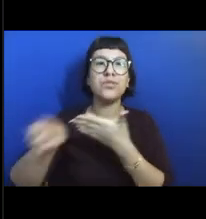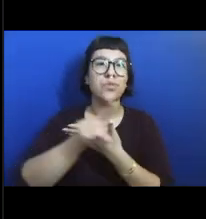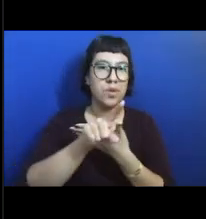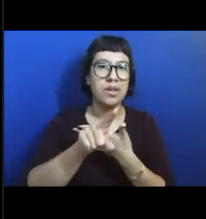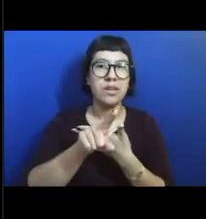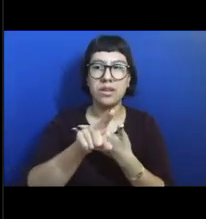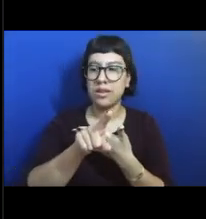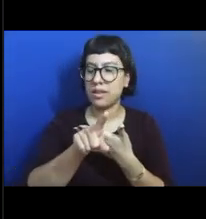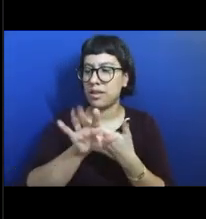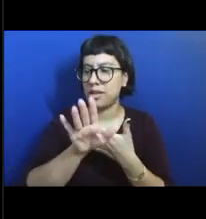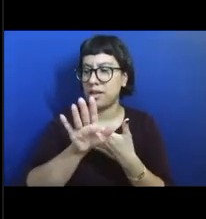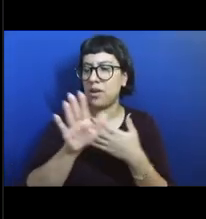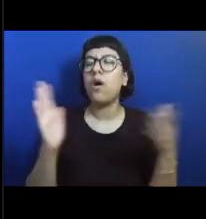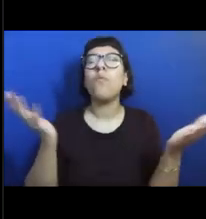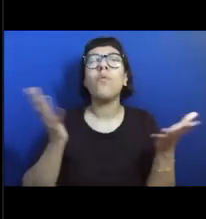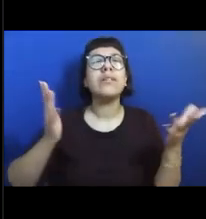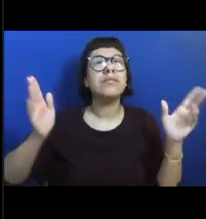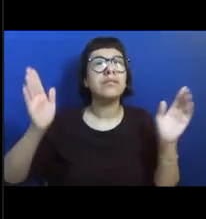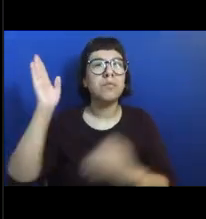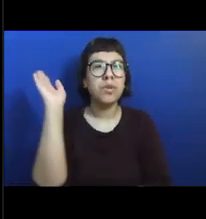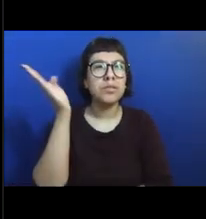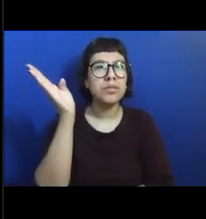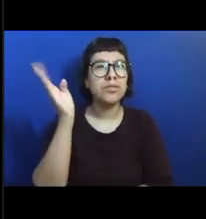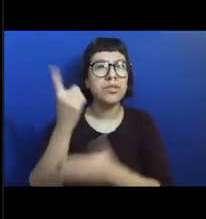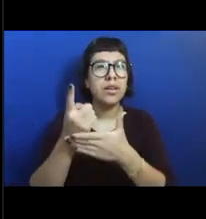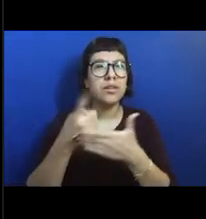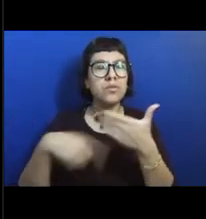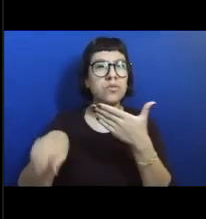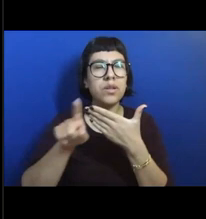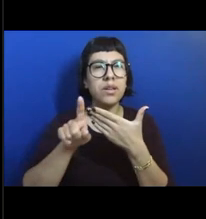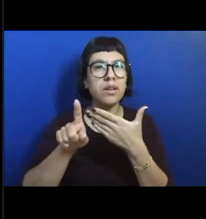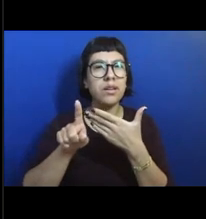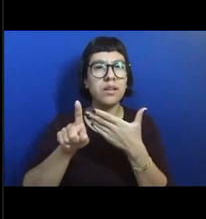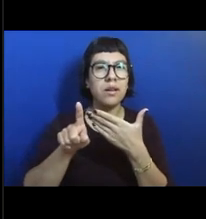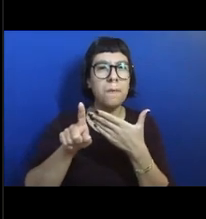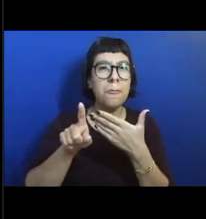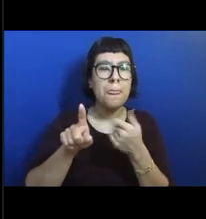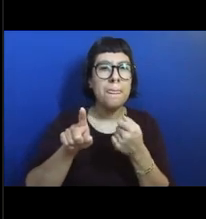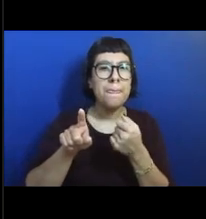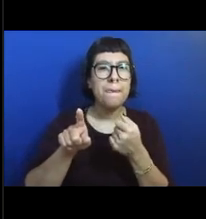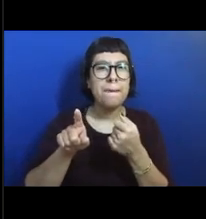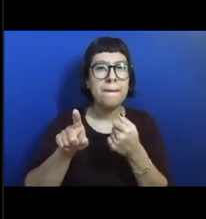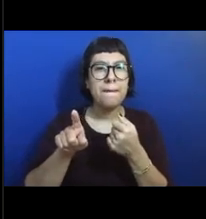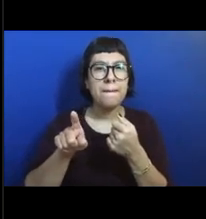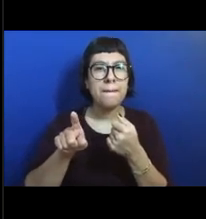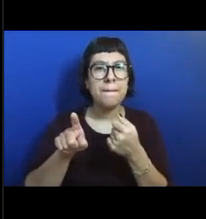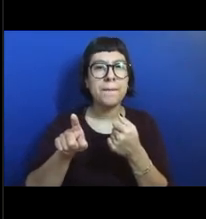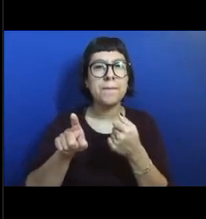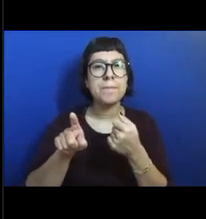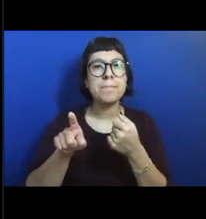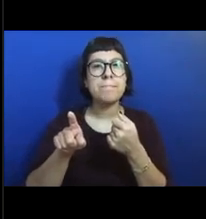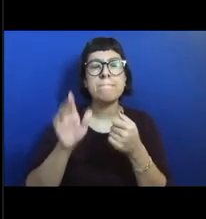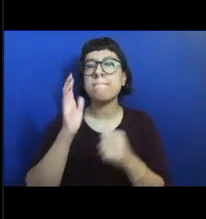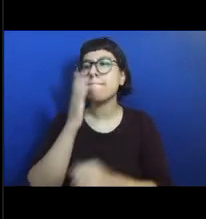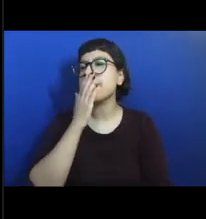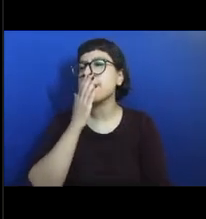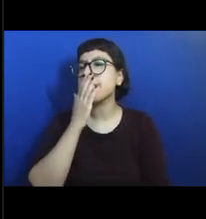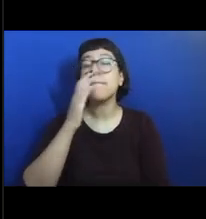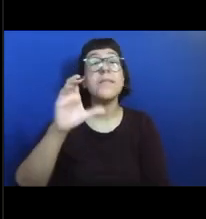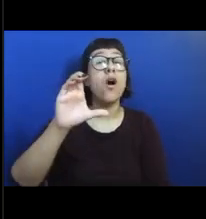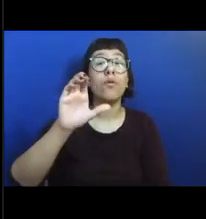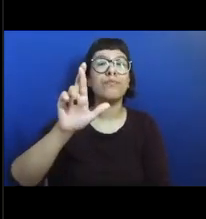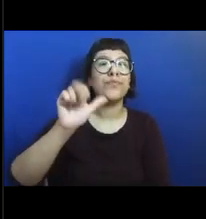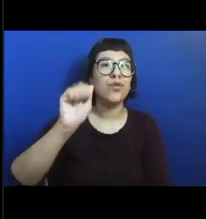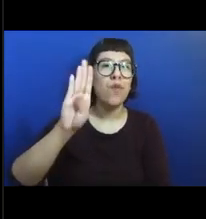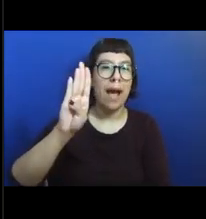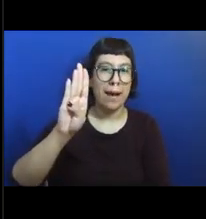gosh, what do we have next week? Let me double check here. We are talking about, let's see, crabs in